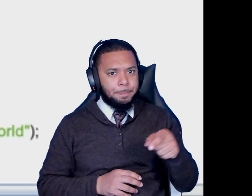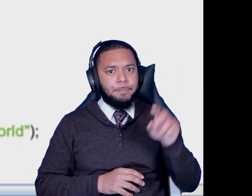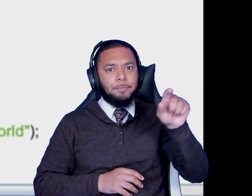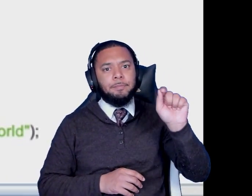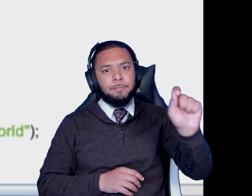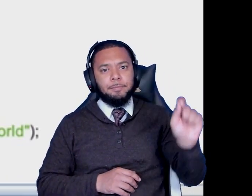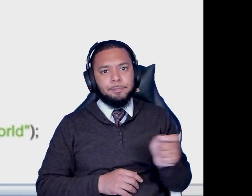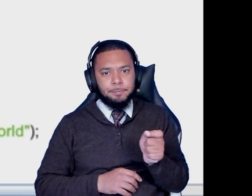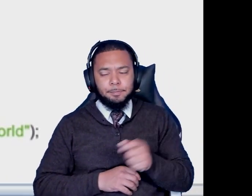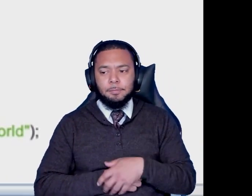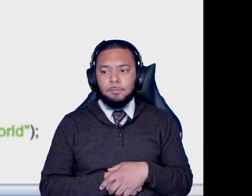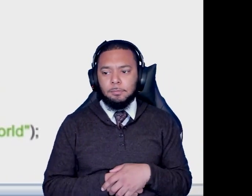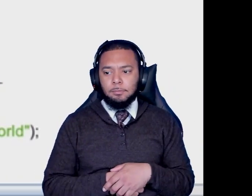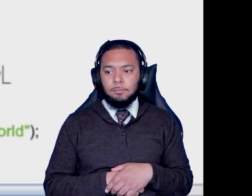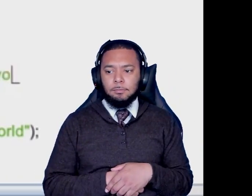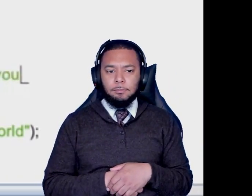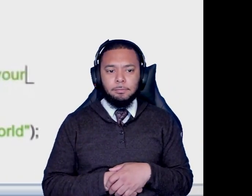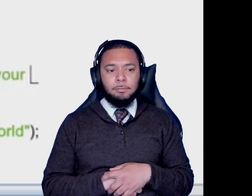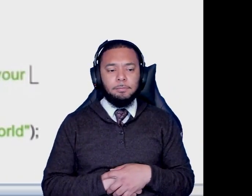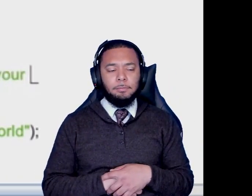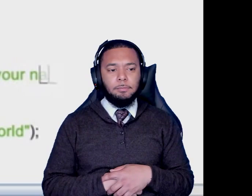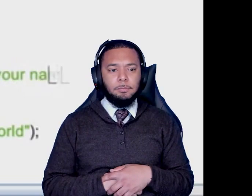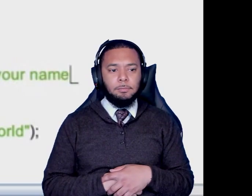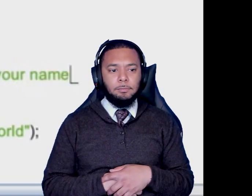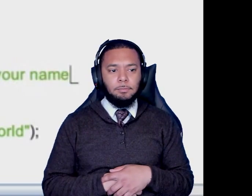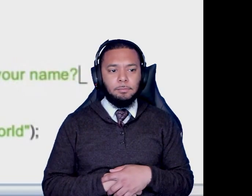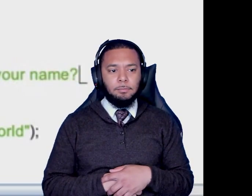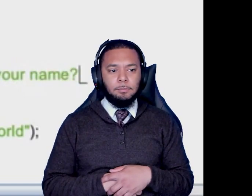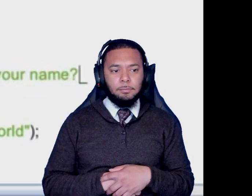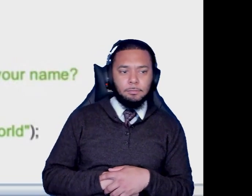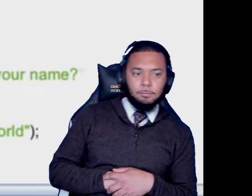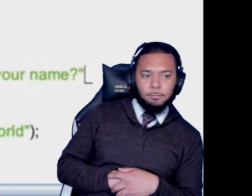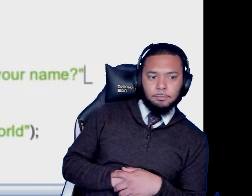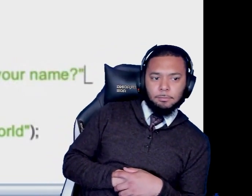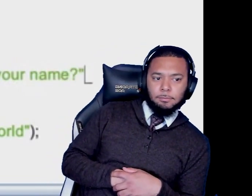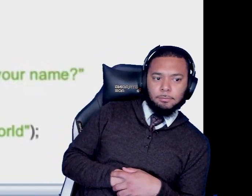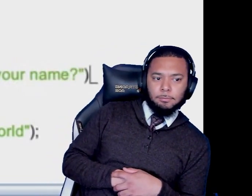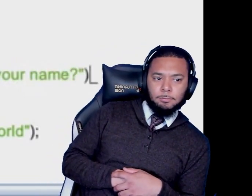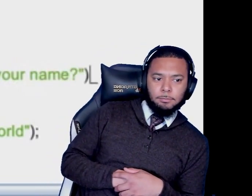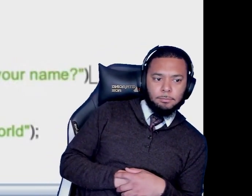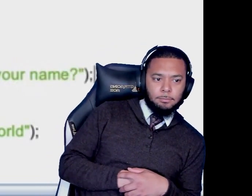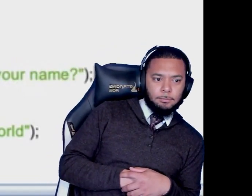I will say, "What is your name?"